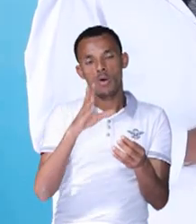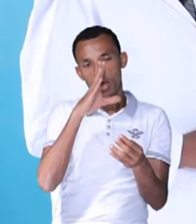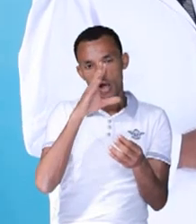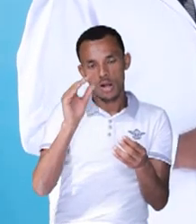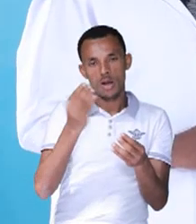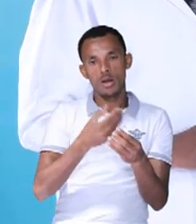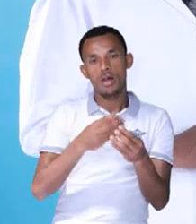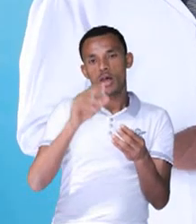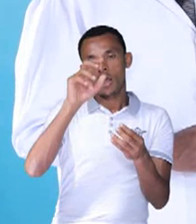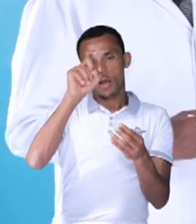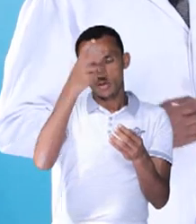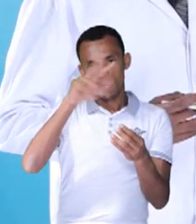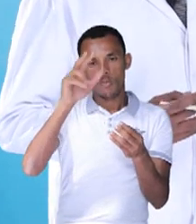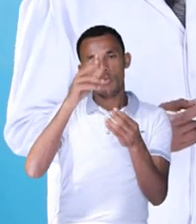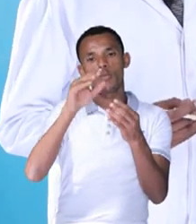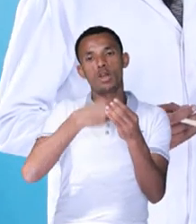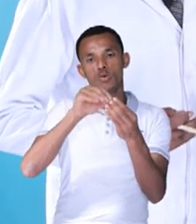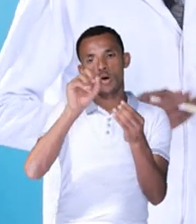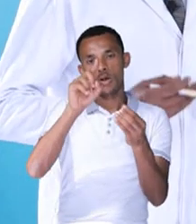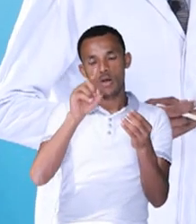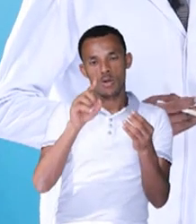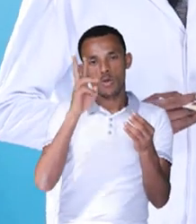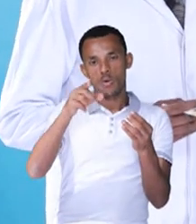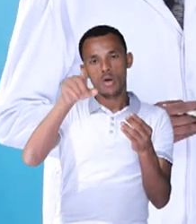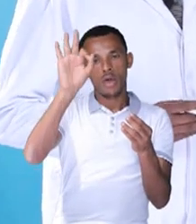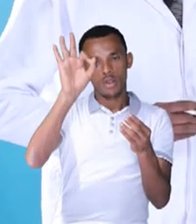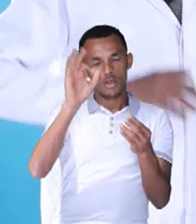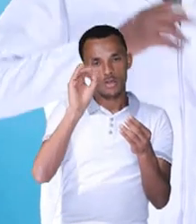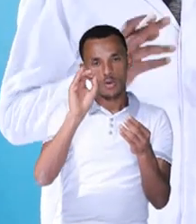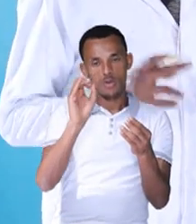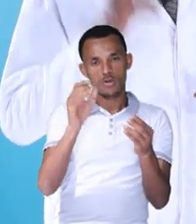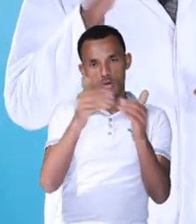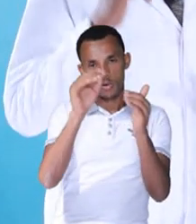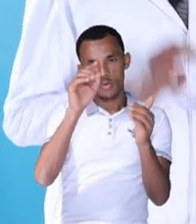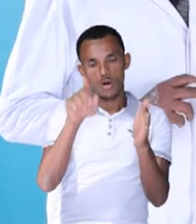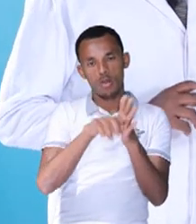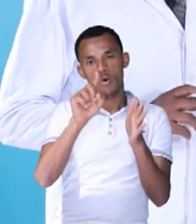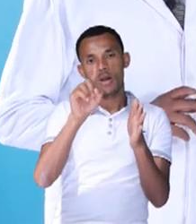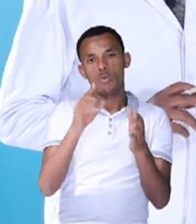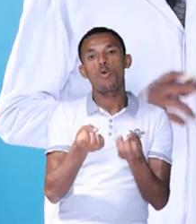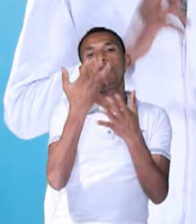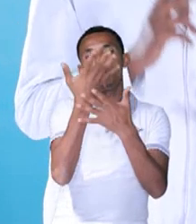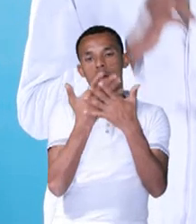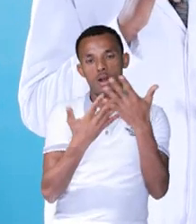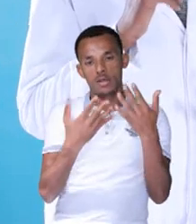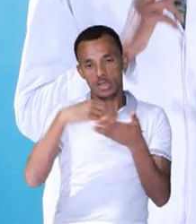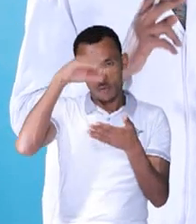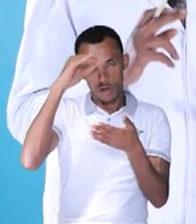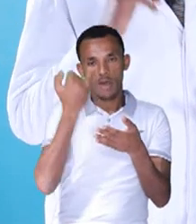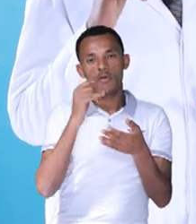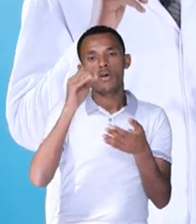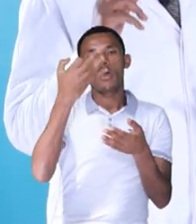one, x cubed plus 1 will be equal to 0 at x equal to negative 1. And when you discuss about polynomial, if f